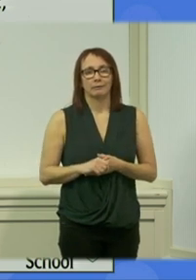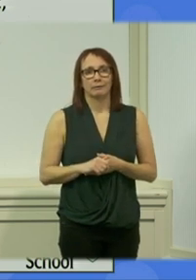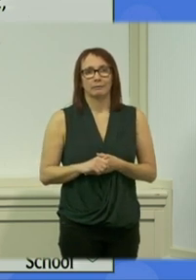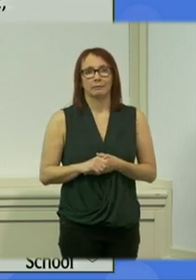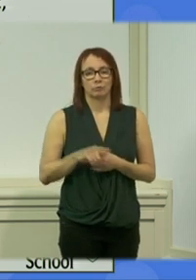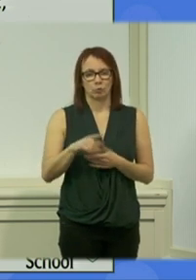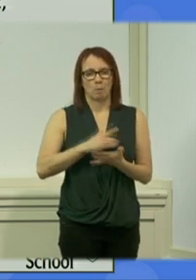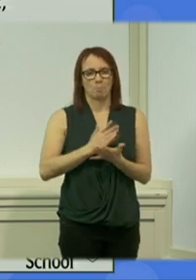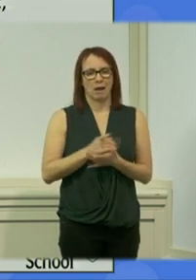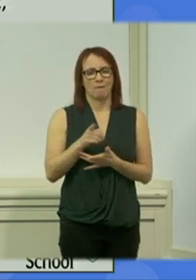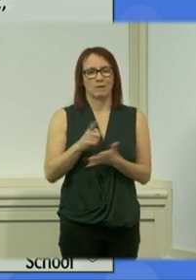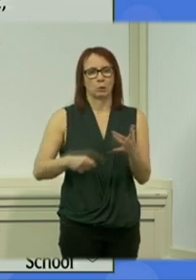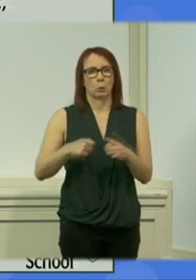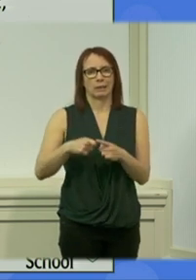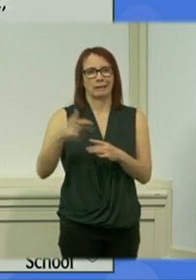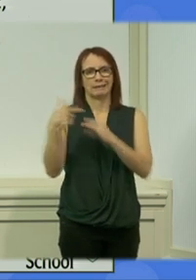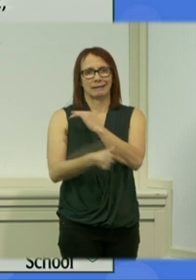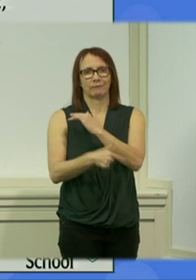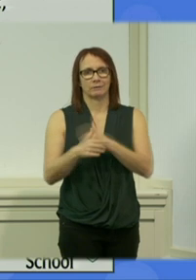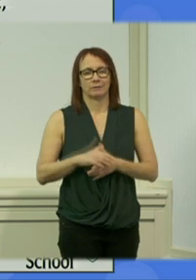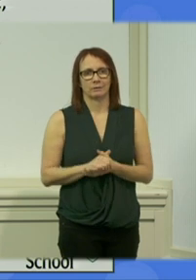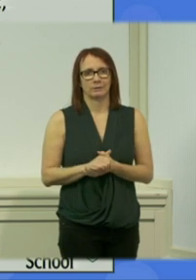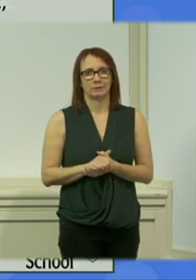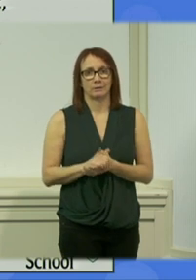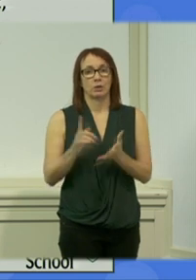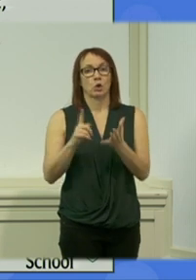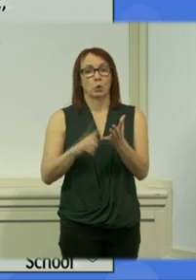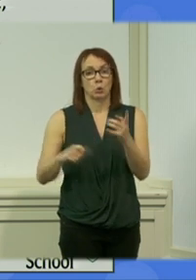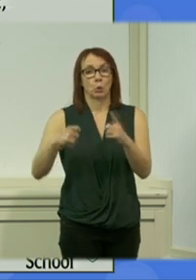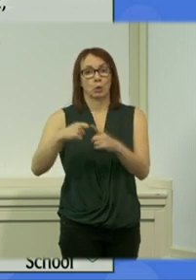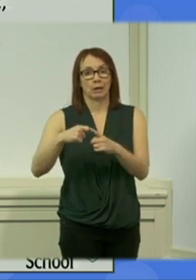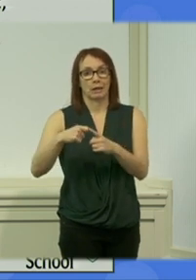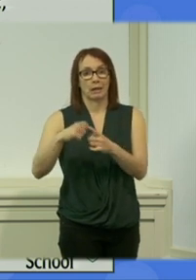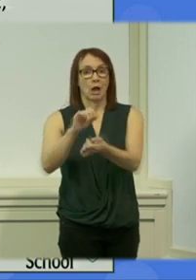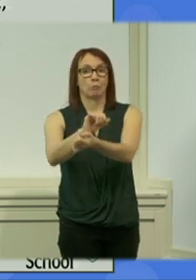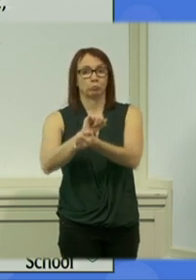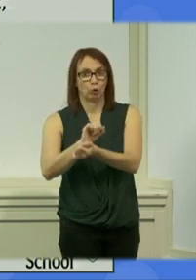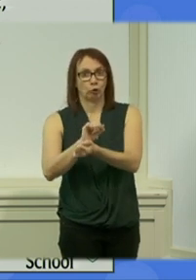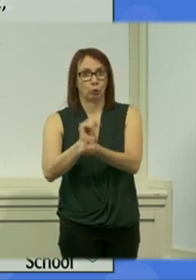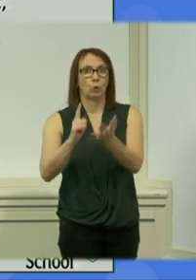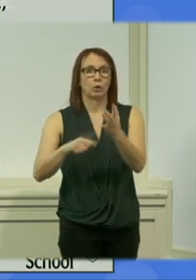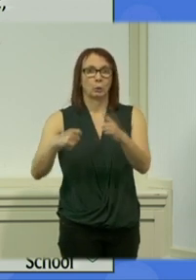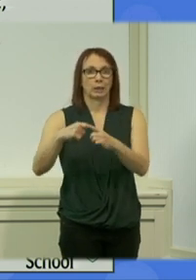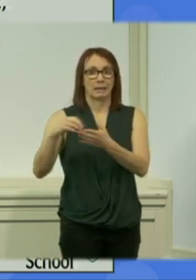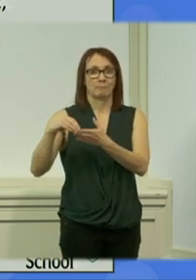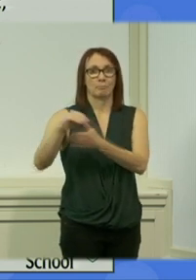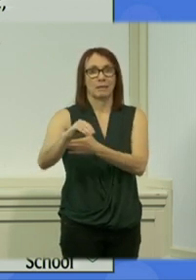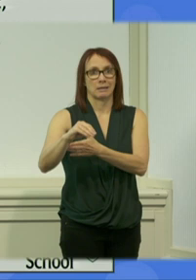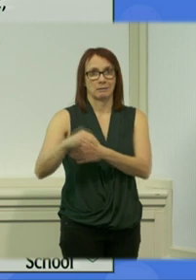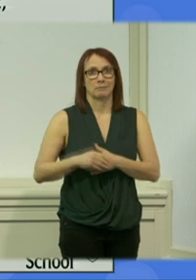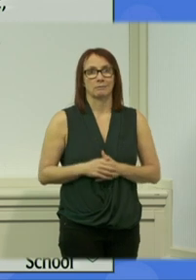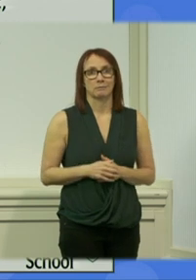a part of the overall UK government debt, and it's the UK that makes the borrowing on Scotland's behalf.